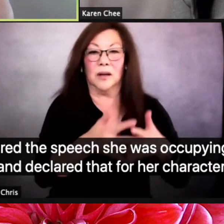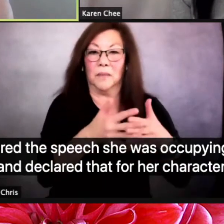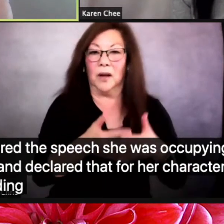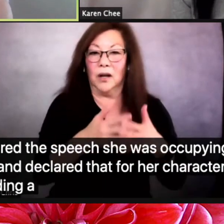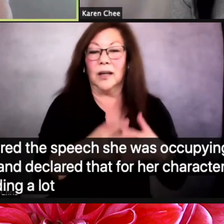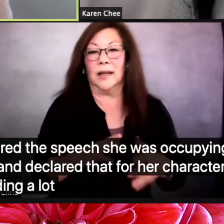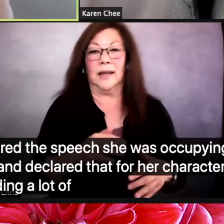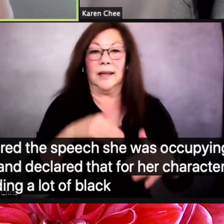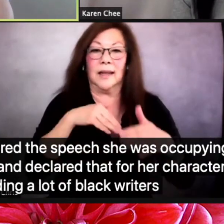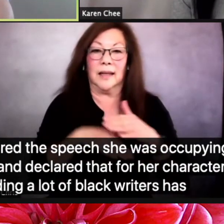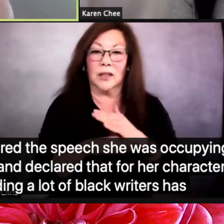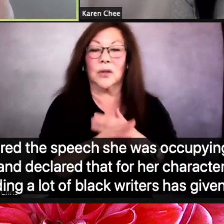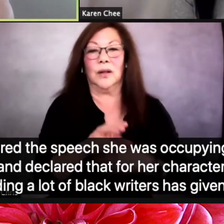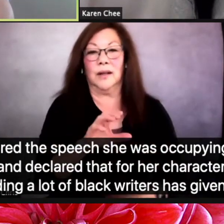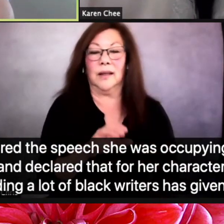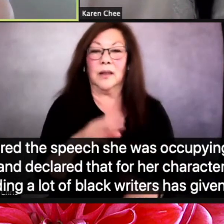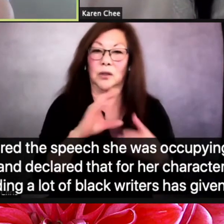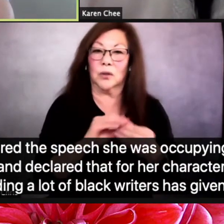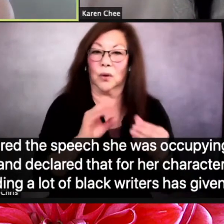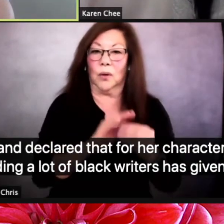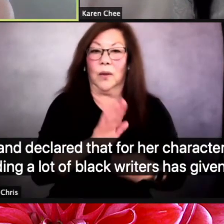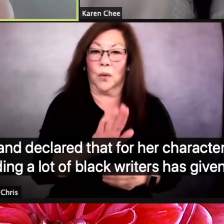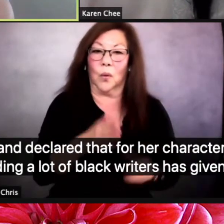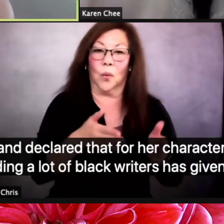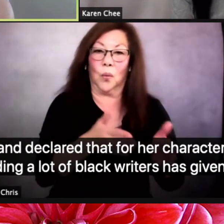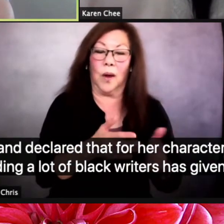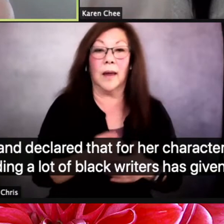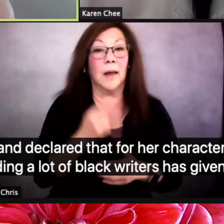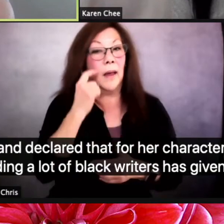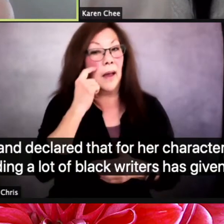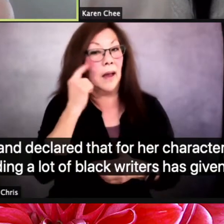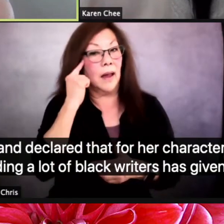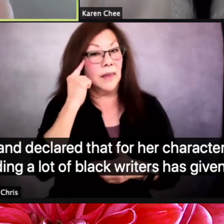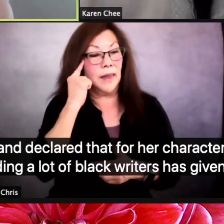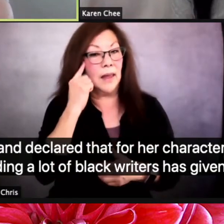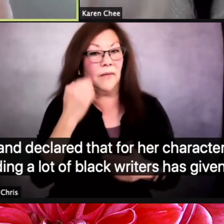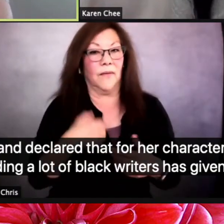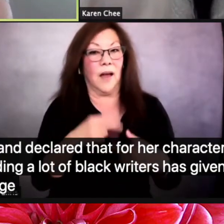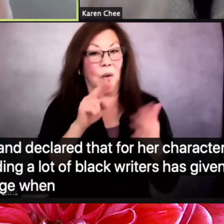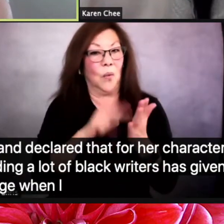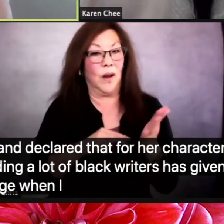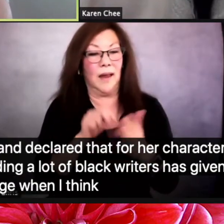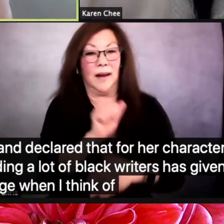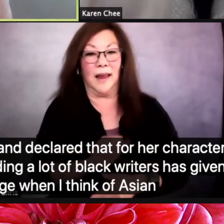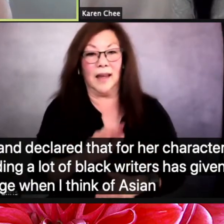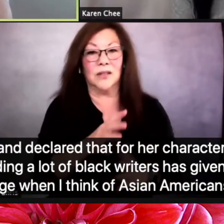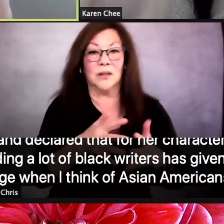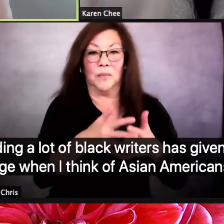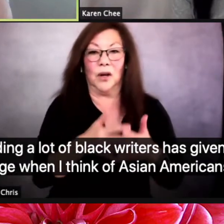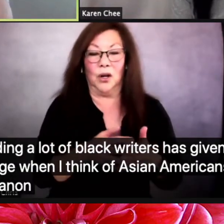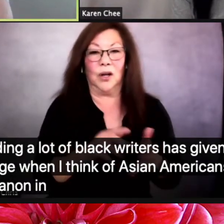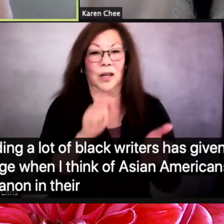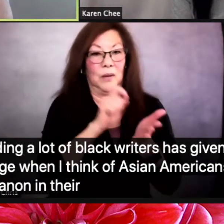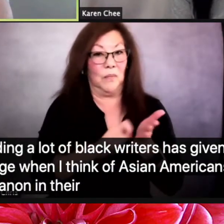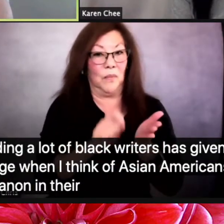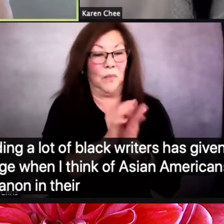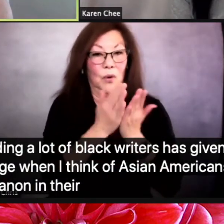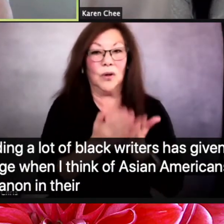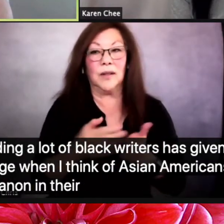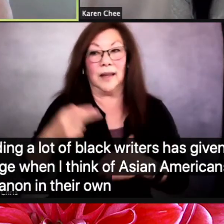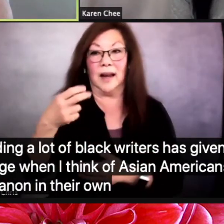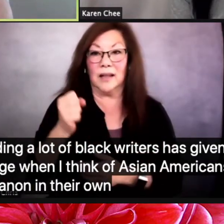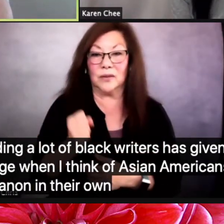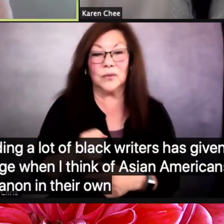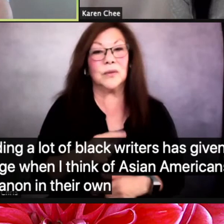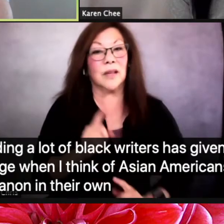canon in their own way. um, and I think that if I had read Asian American novels in high school, I